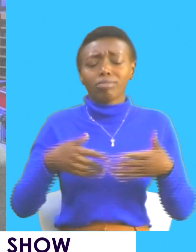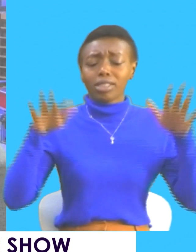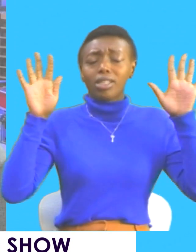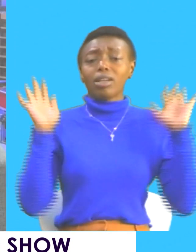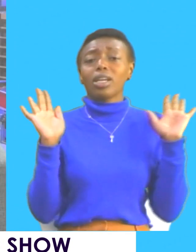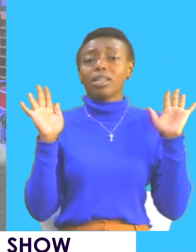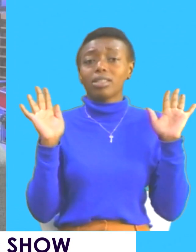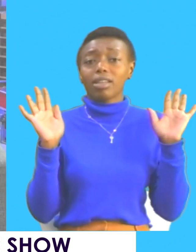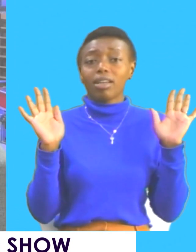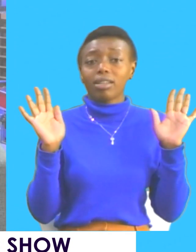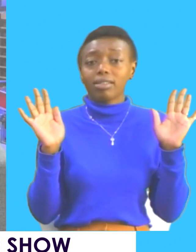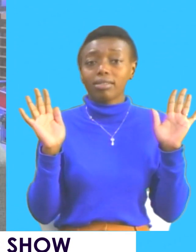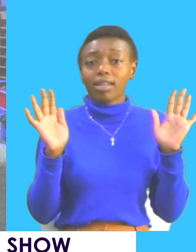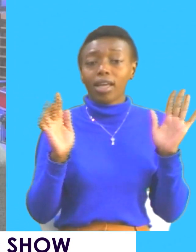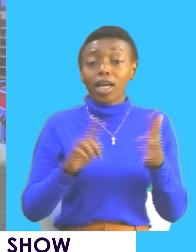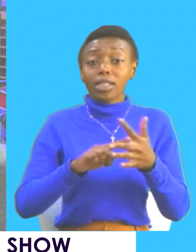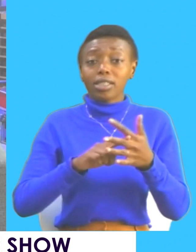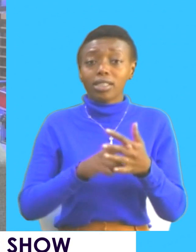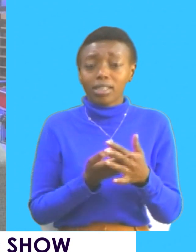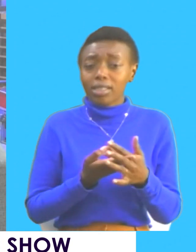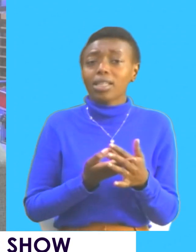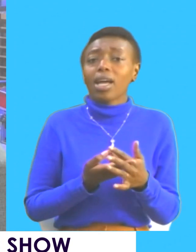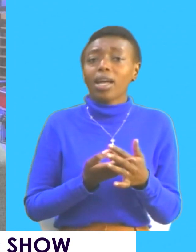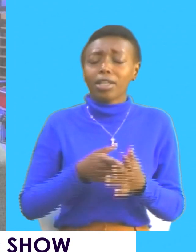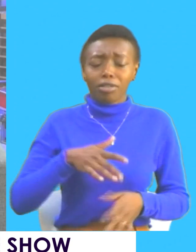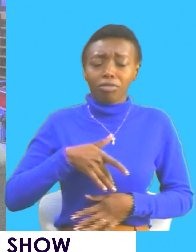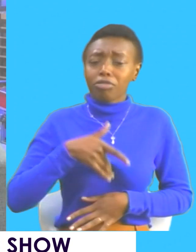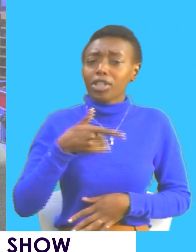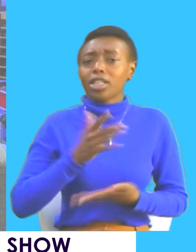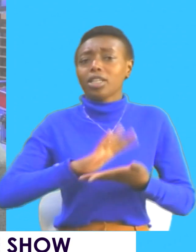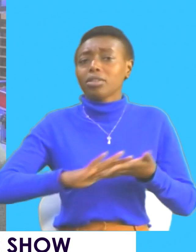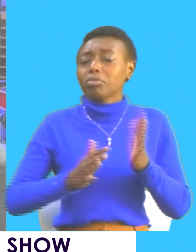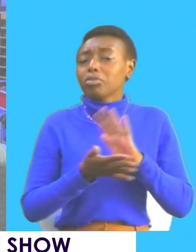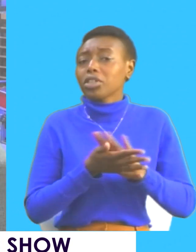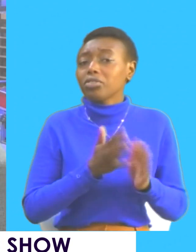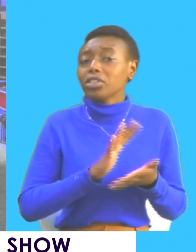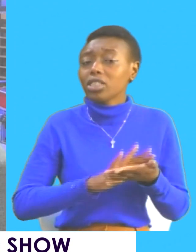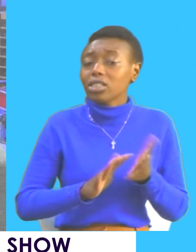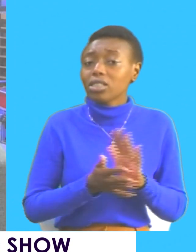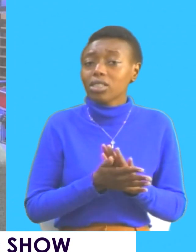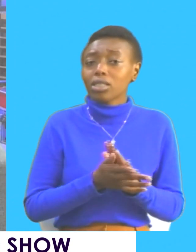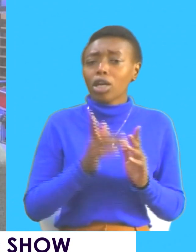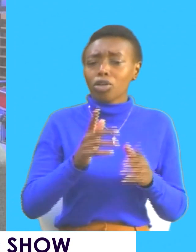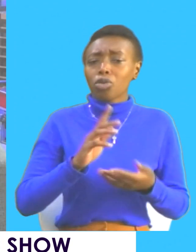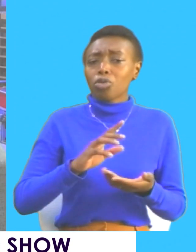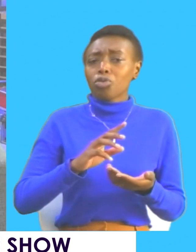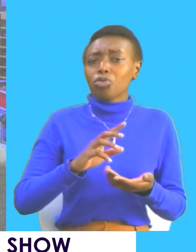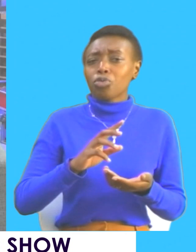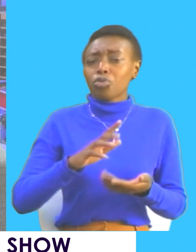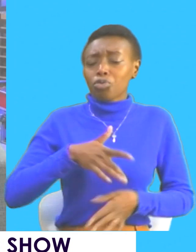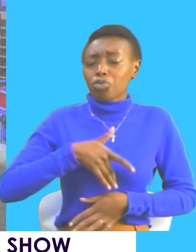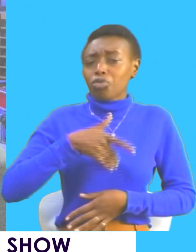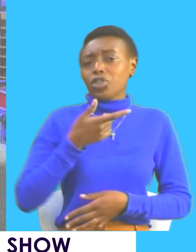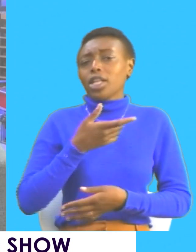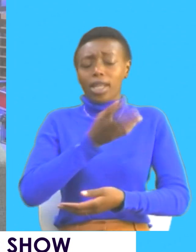and you start operating with that kind of freedom, you obtain authentic power. Authentic power is a power